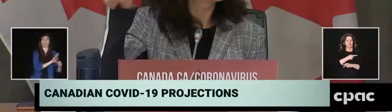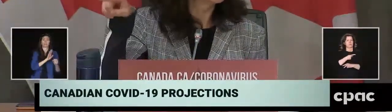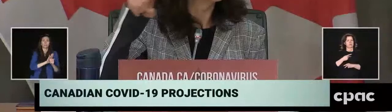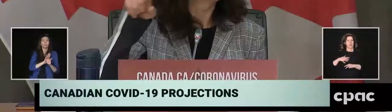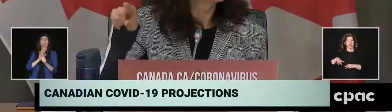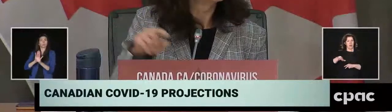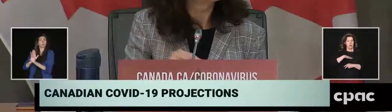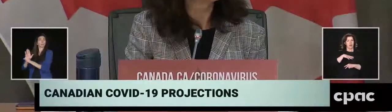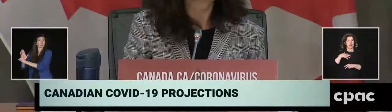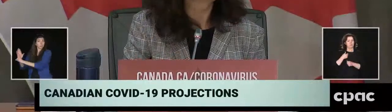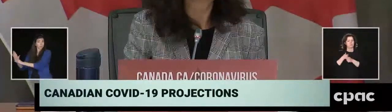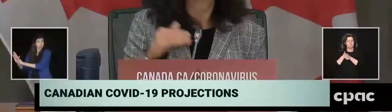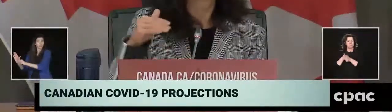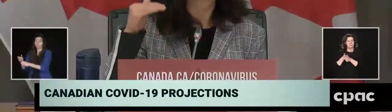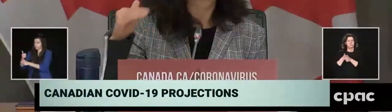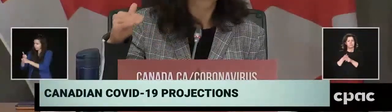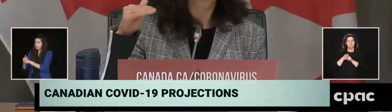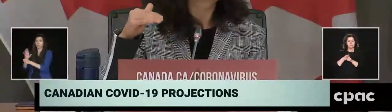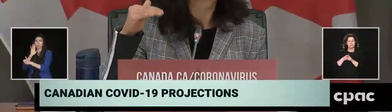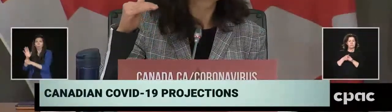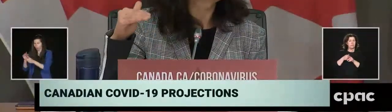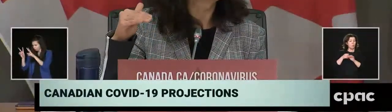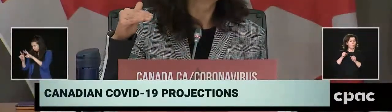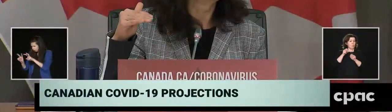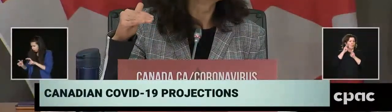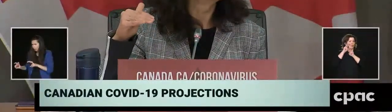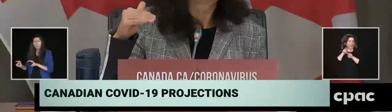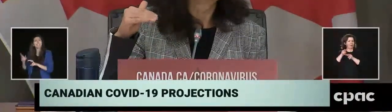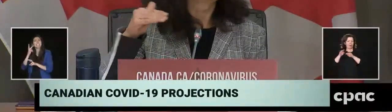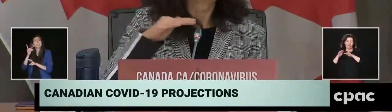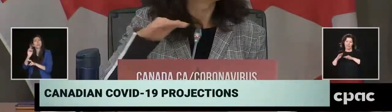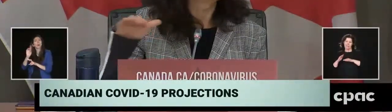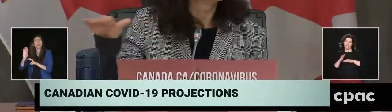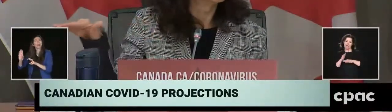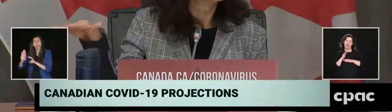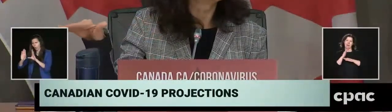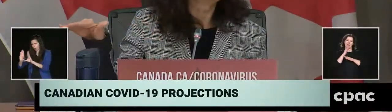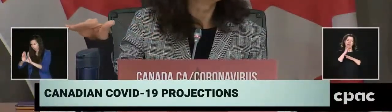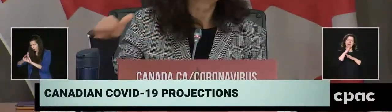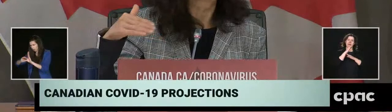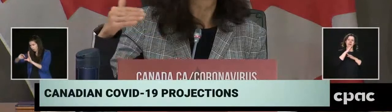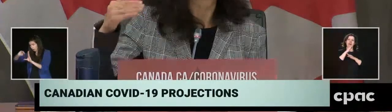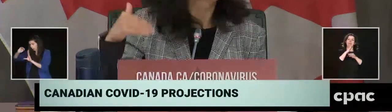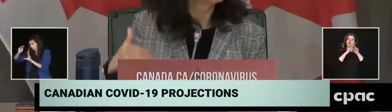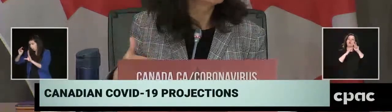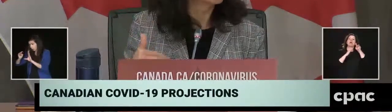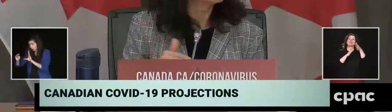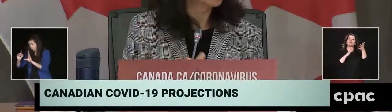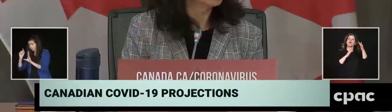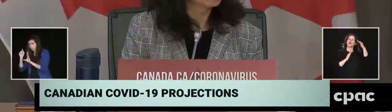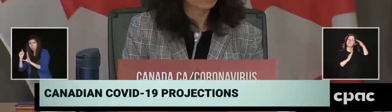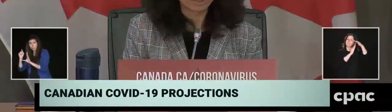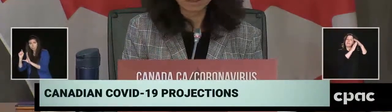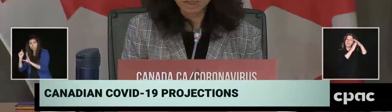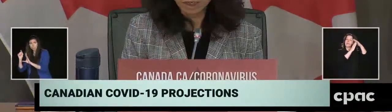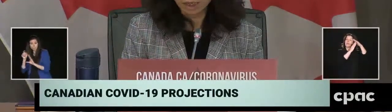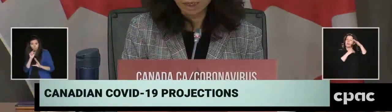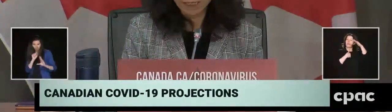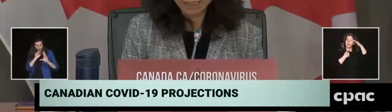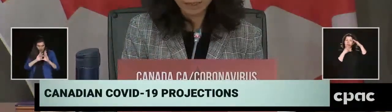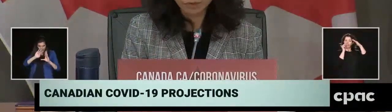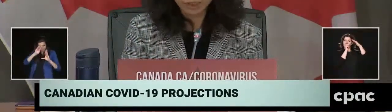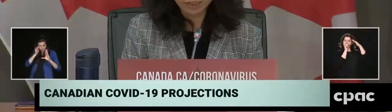of that curve, because you want to make sure your health system and all of its measures are below that peak.